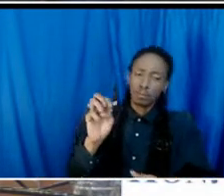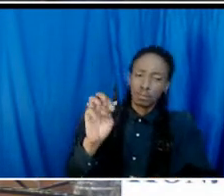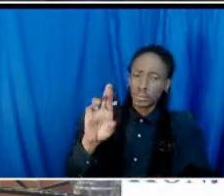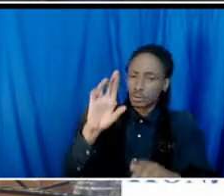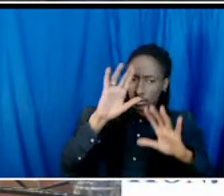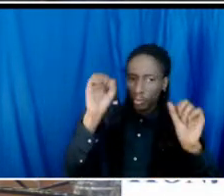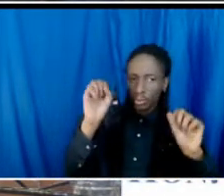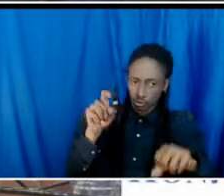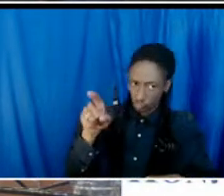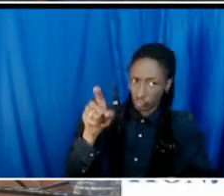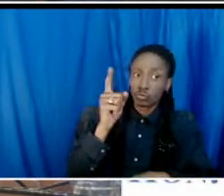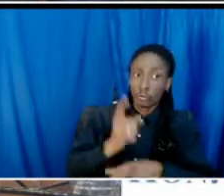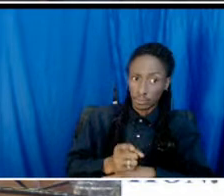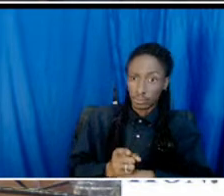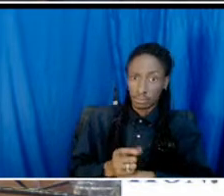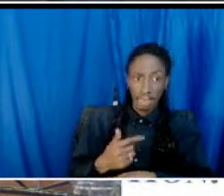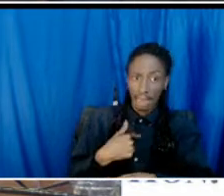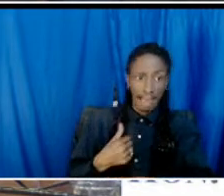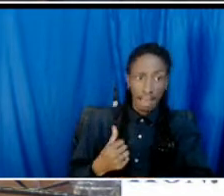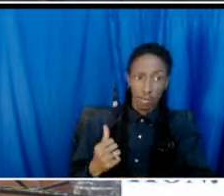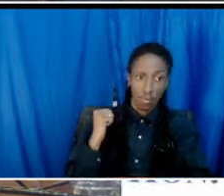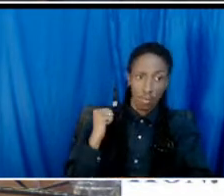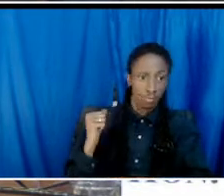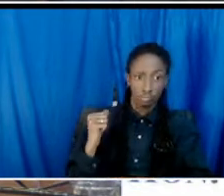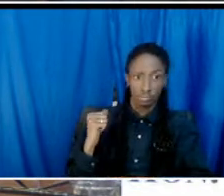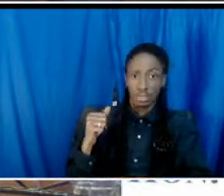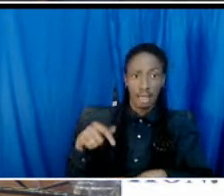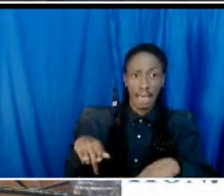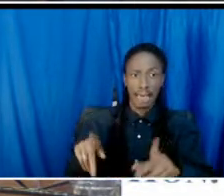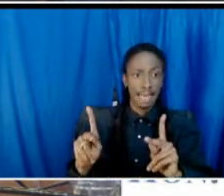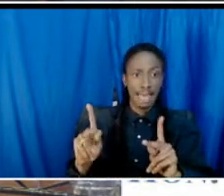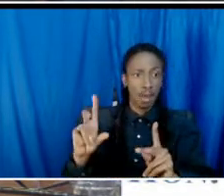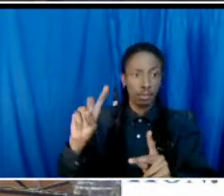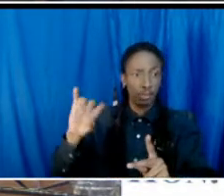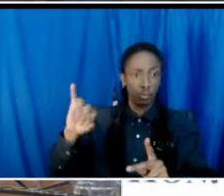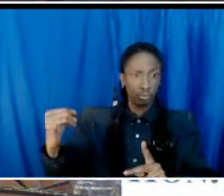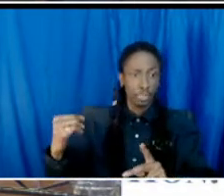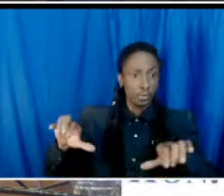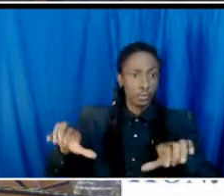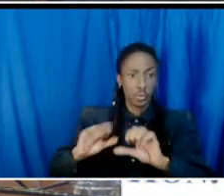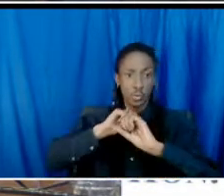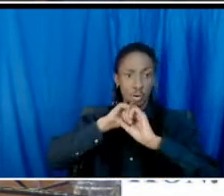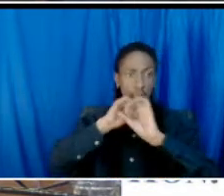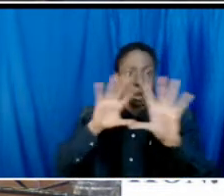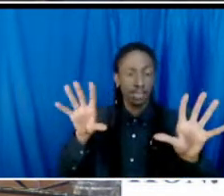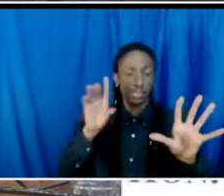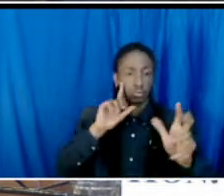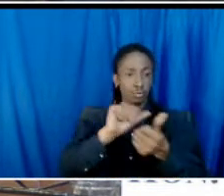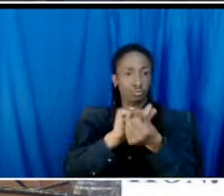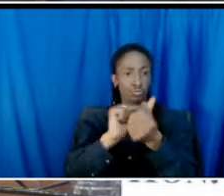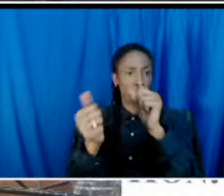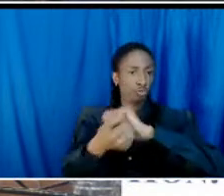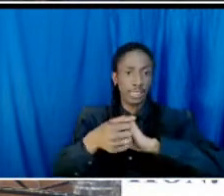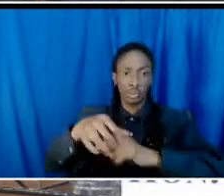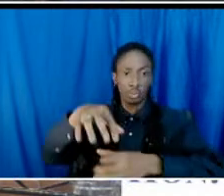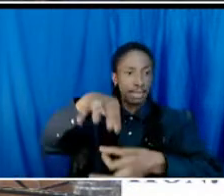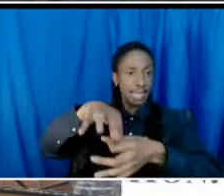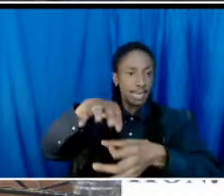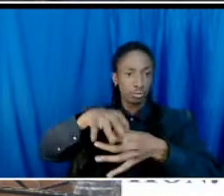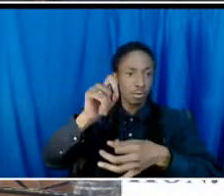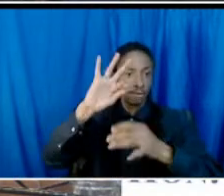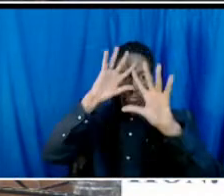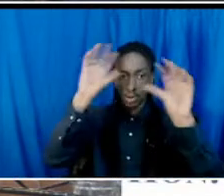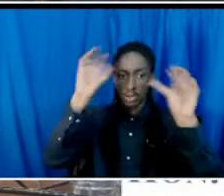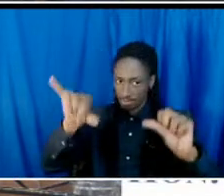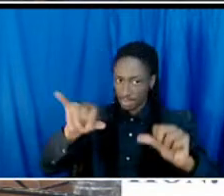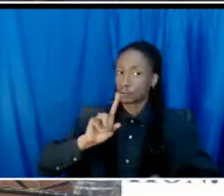right that I'm not going to allow the Justice Department to do anything to try to overturn the election. That's true.